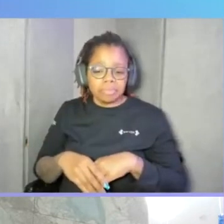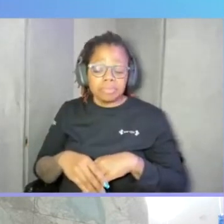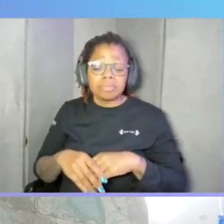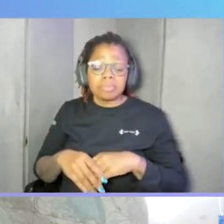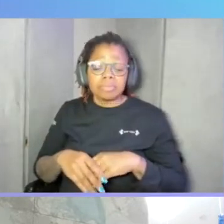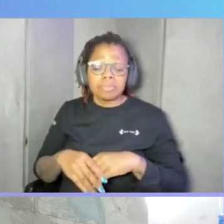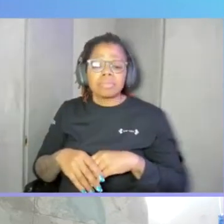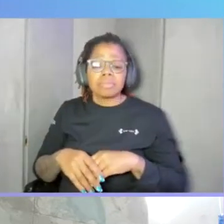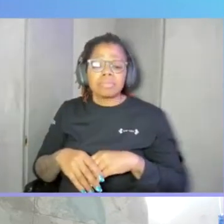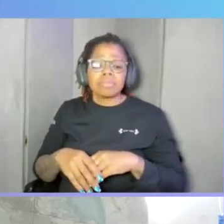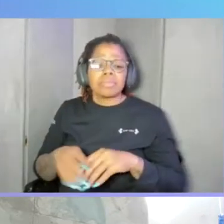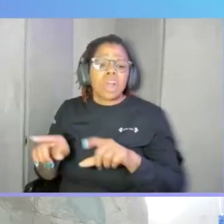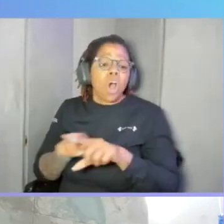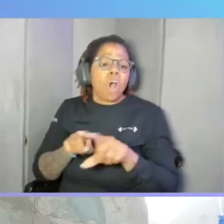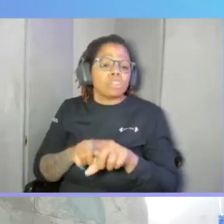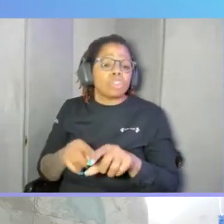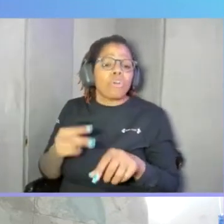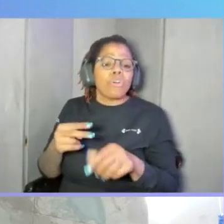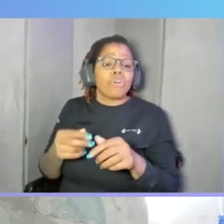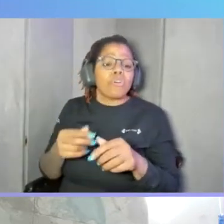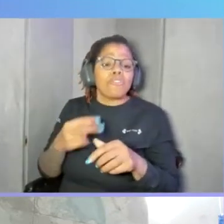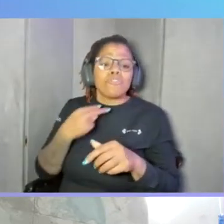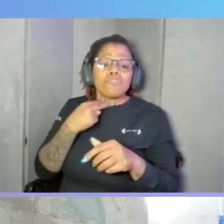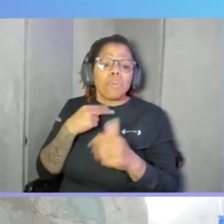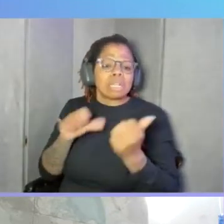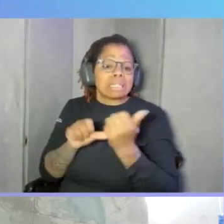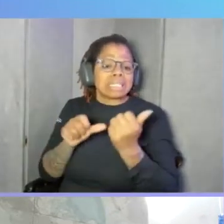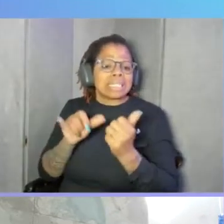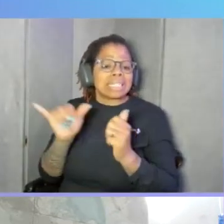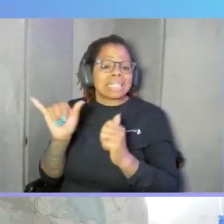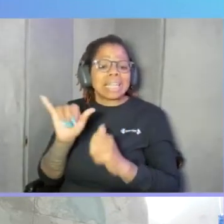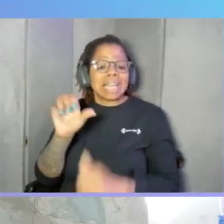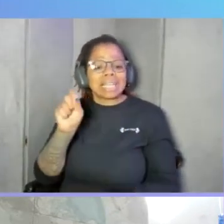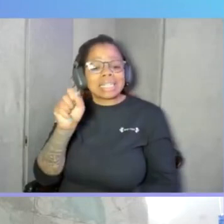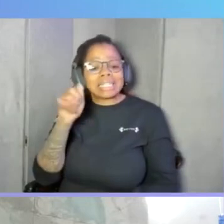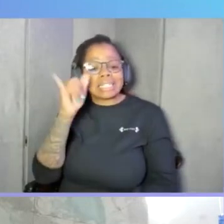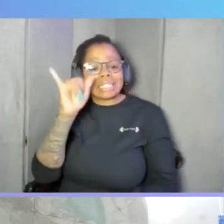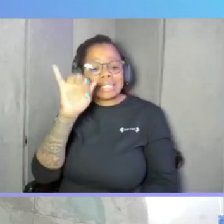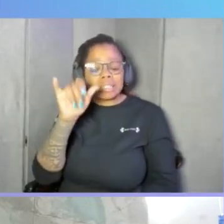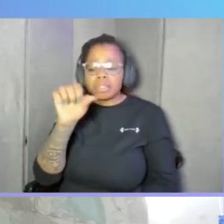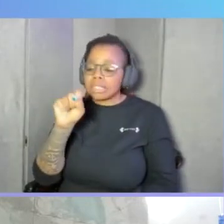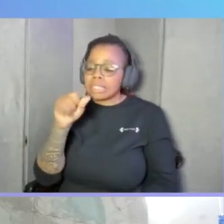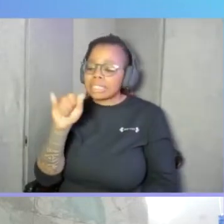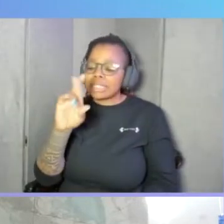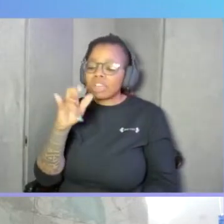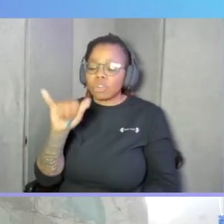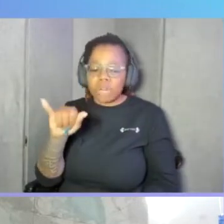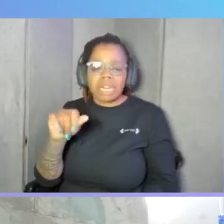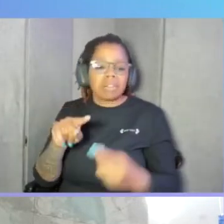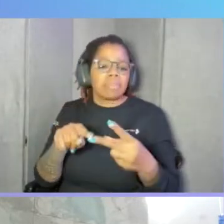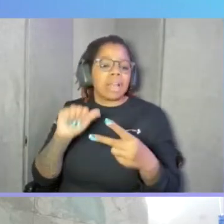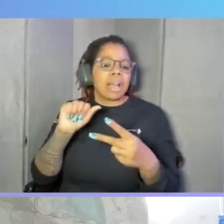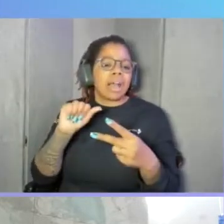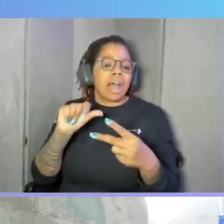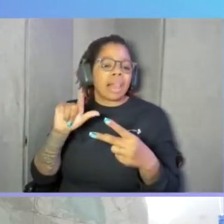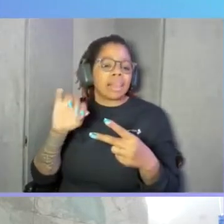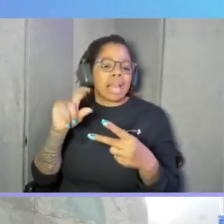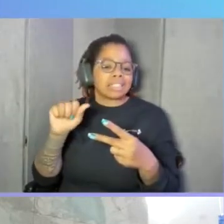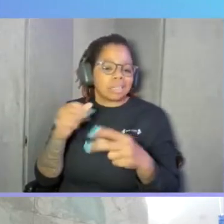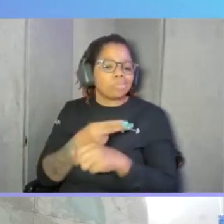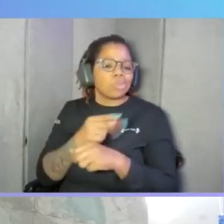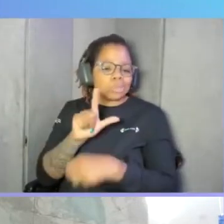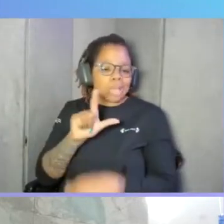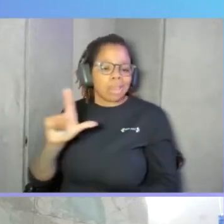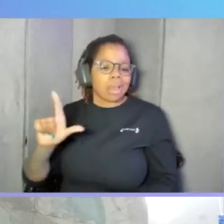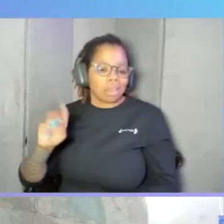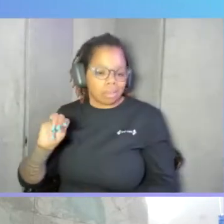Advanced voice assistants like Siri and Alexa can use large language models.